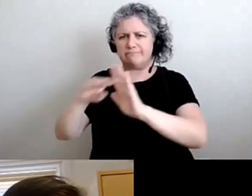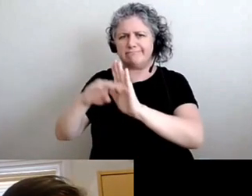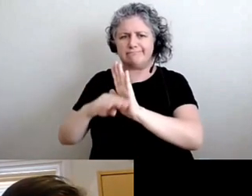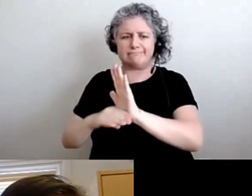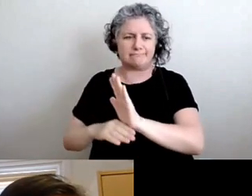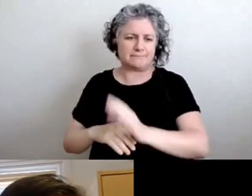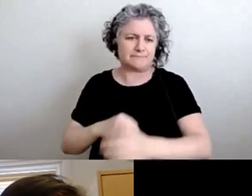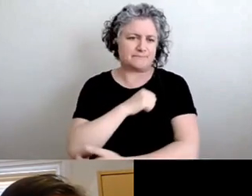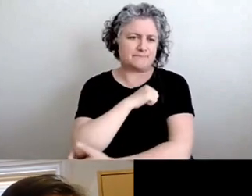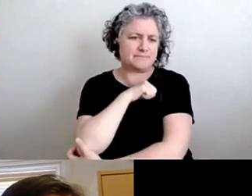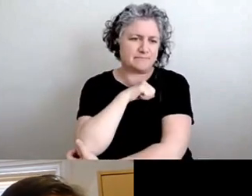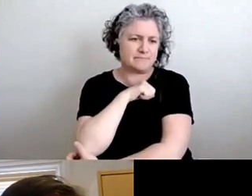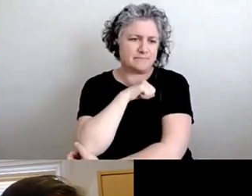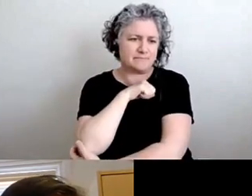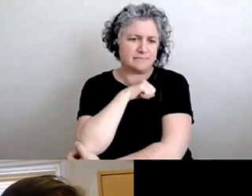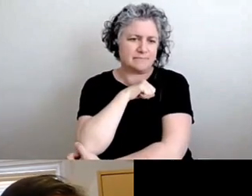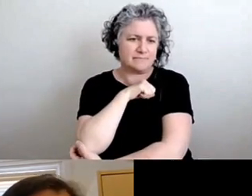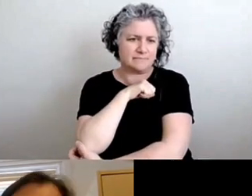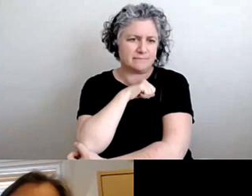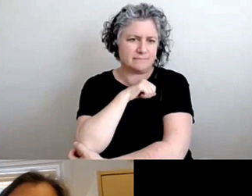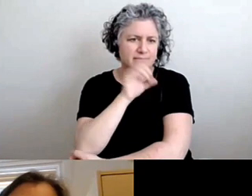All right.